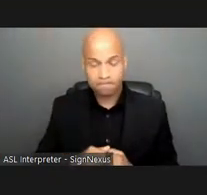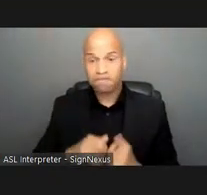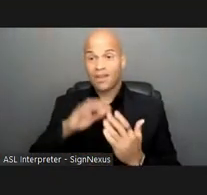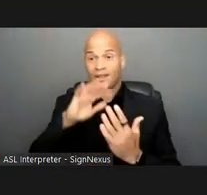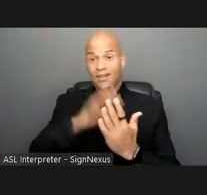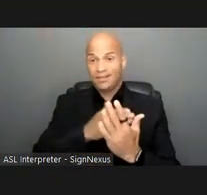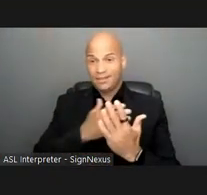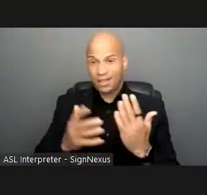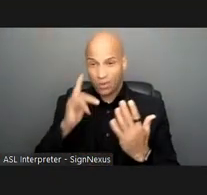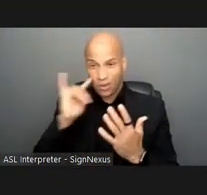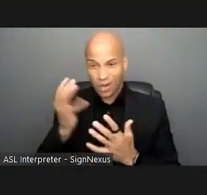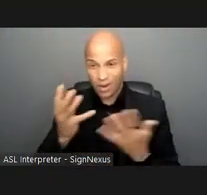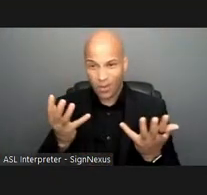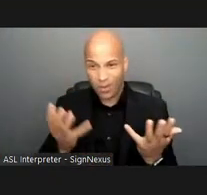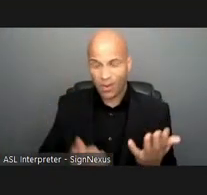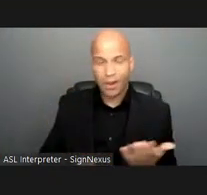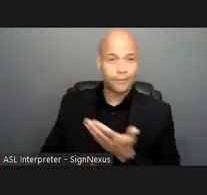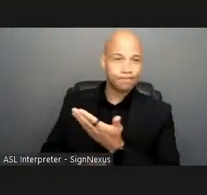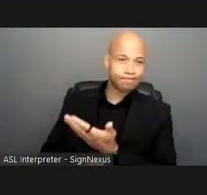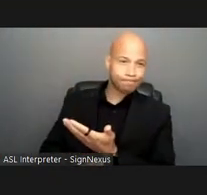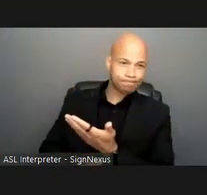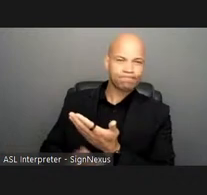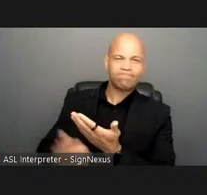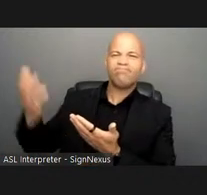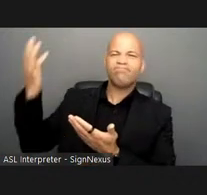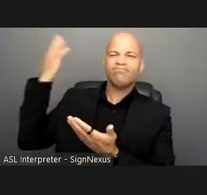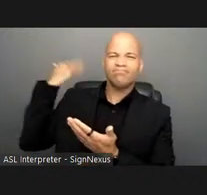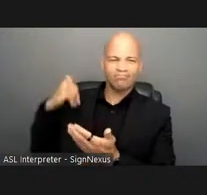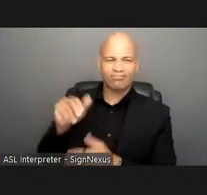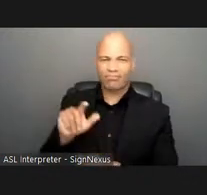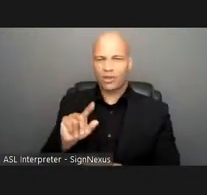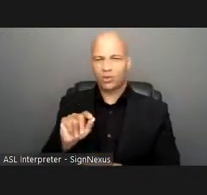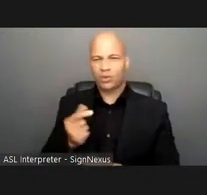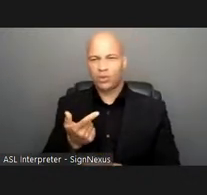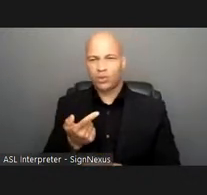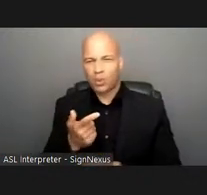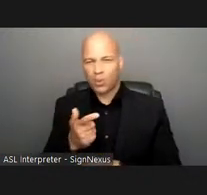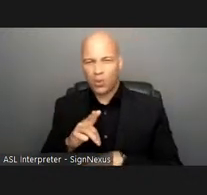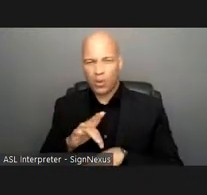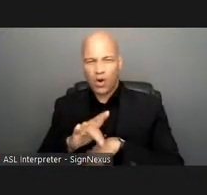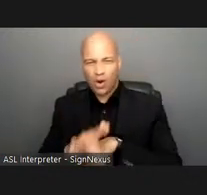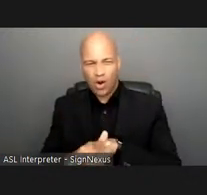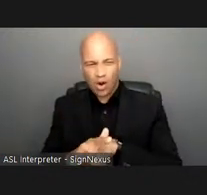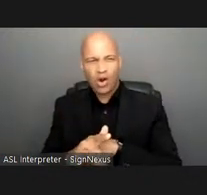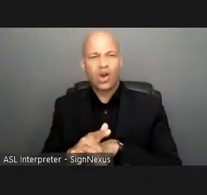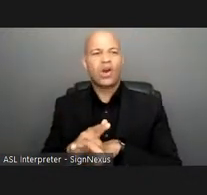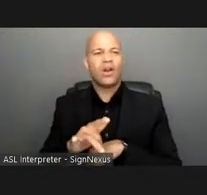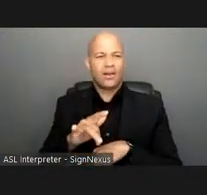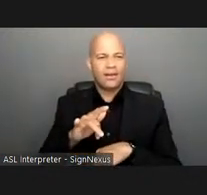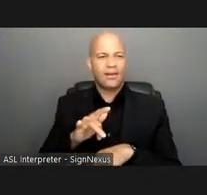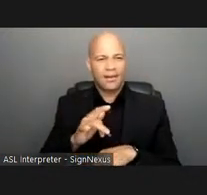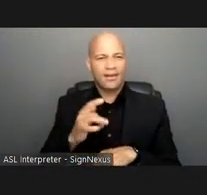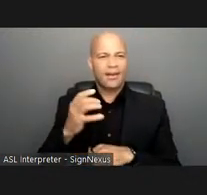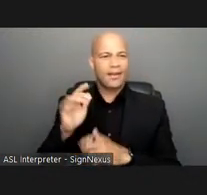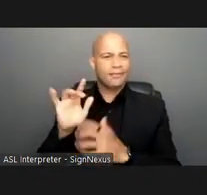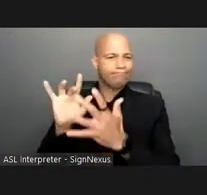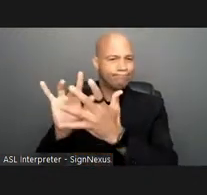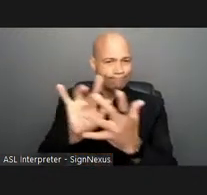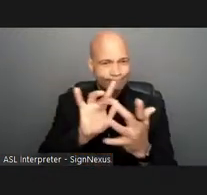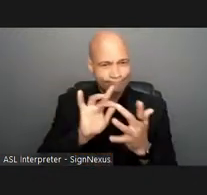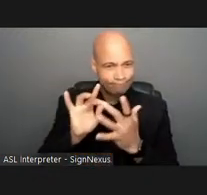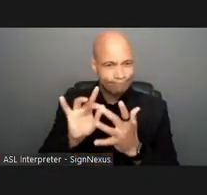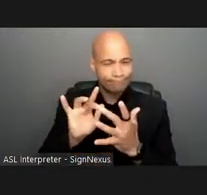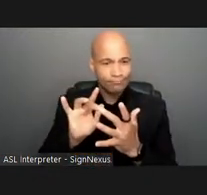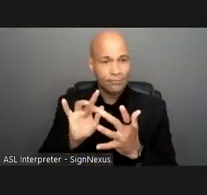shows where we currently are we did our early public Outreach in 2021 and early 2022 we prepared the environmental